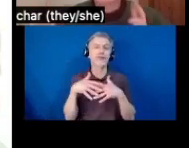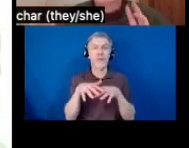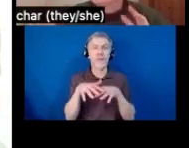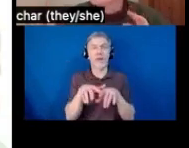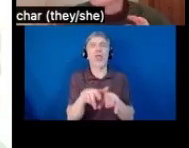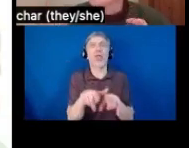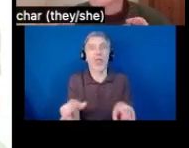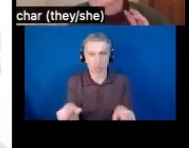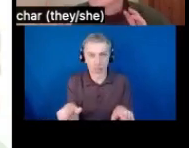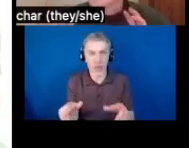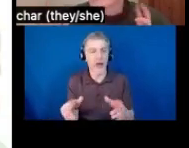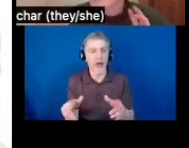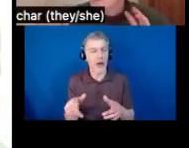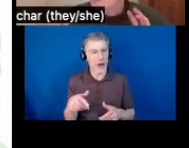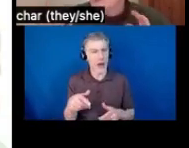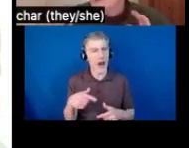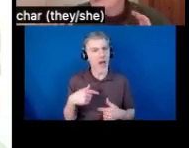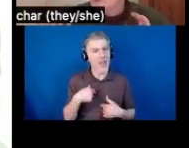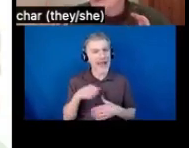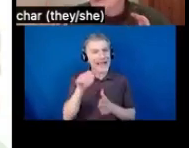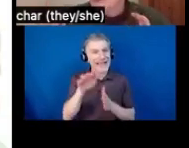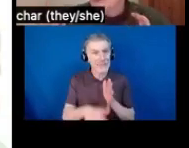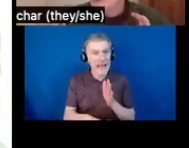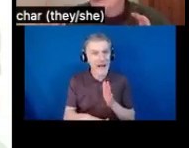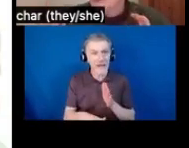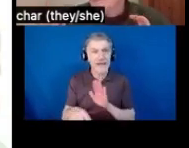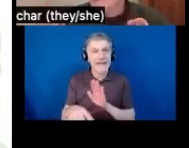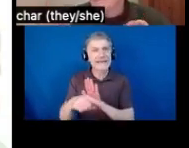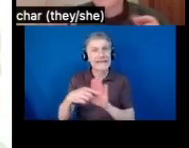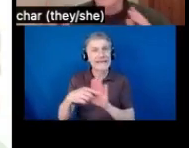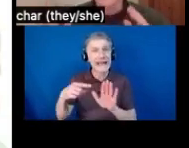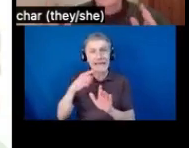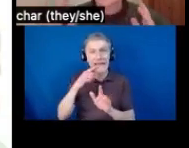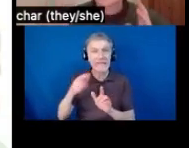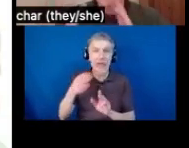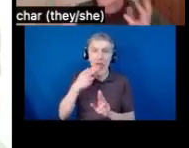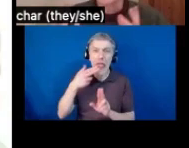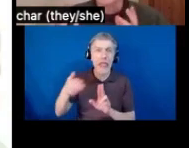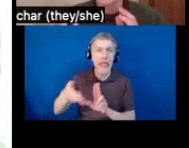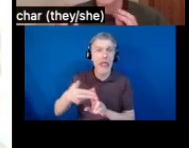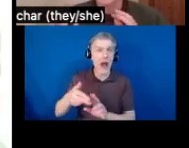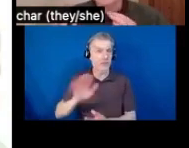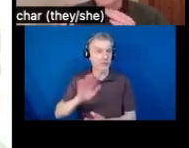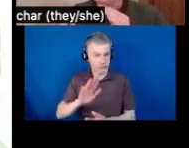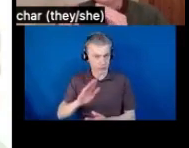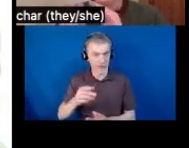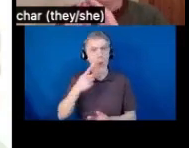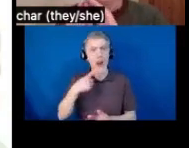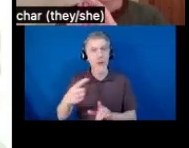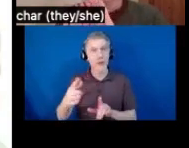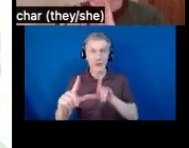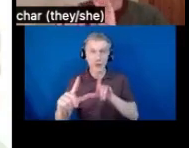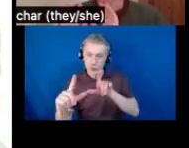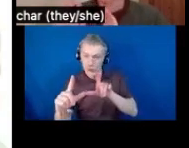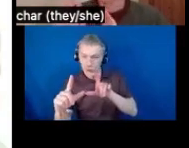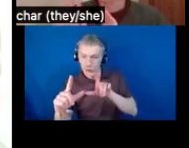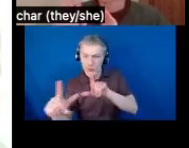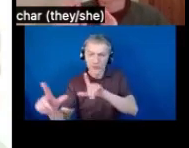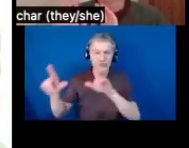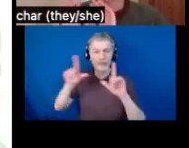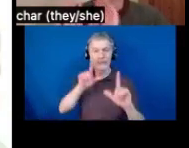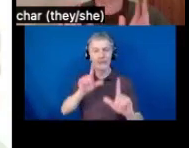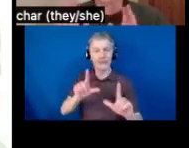those experiences. And I think it's really important to note that reframing is very useful, but I want to